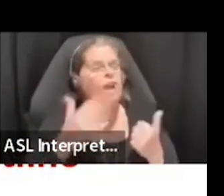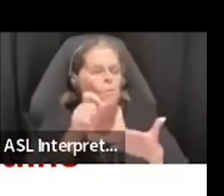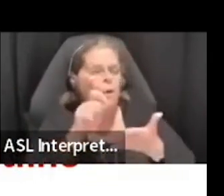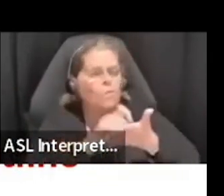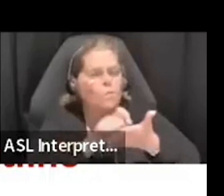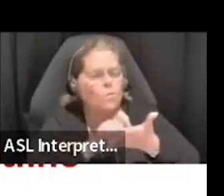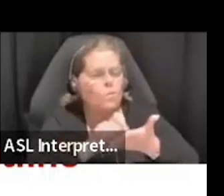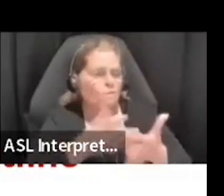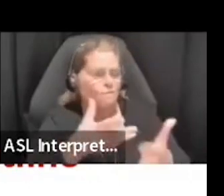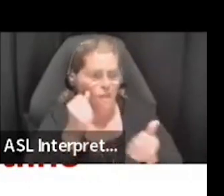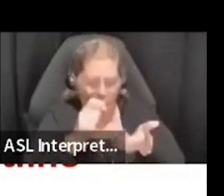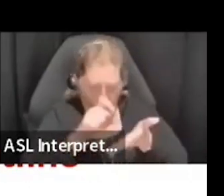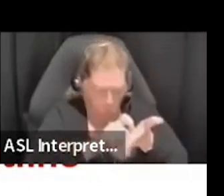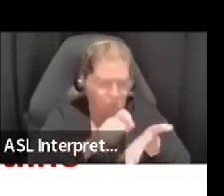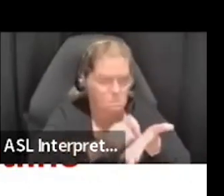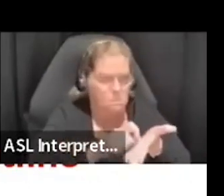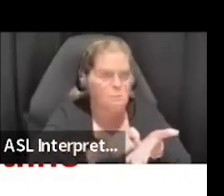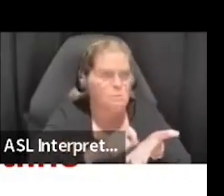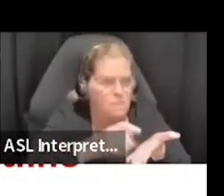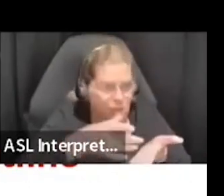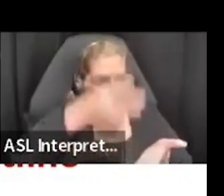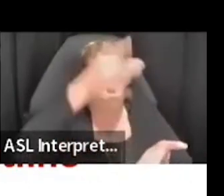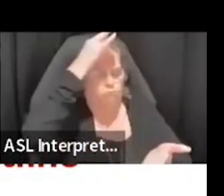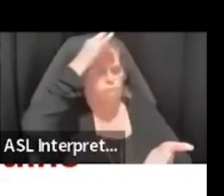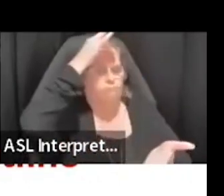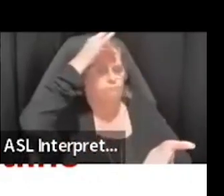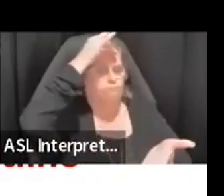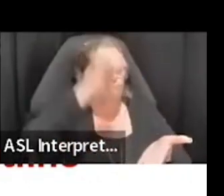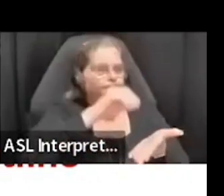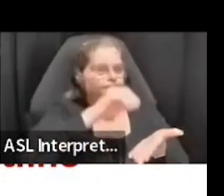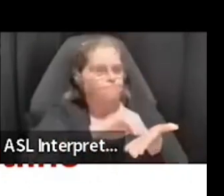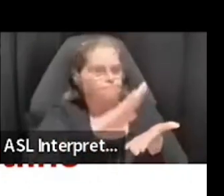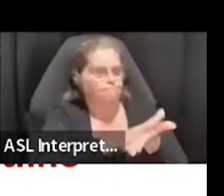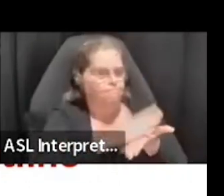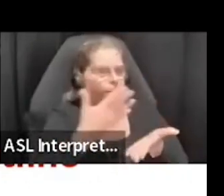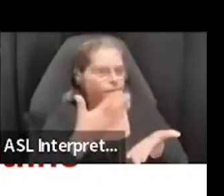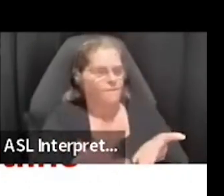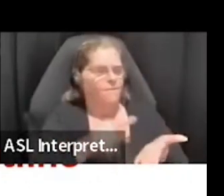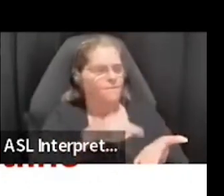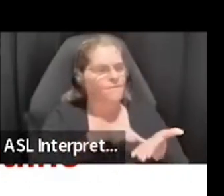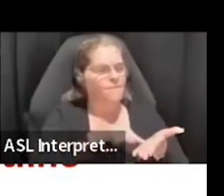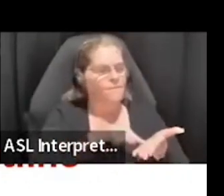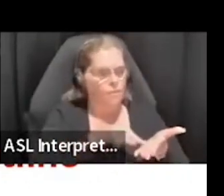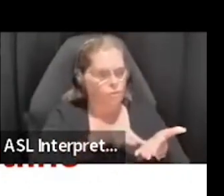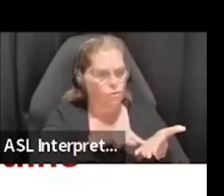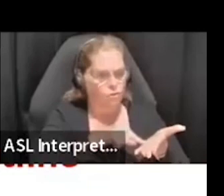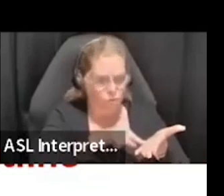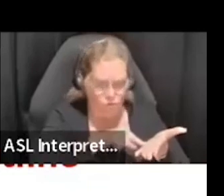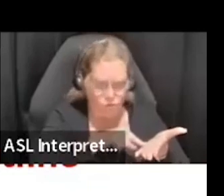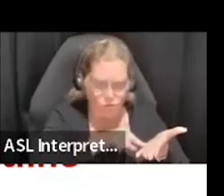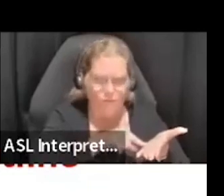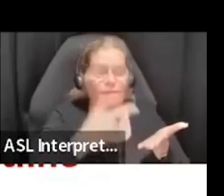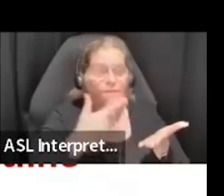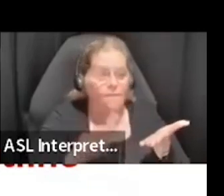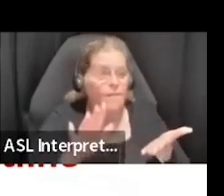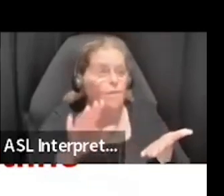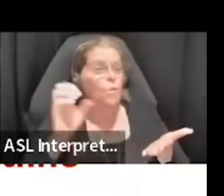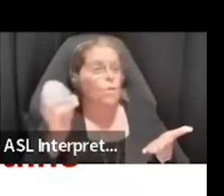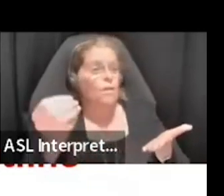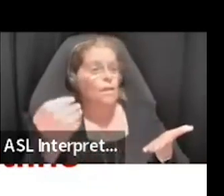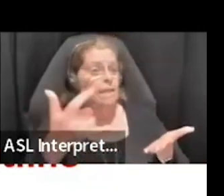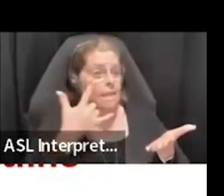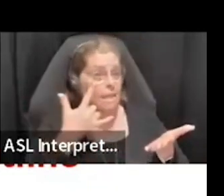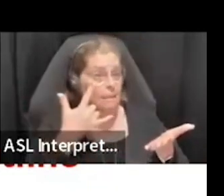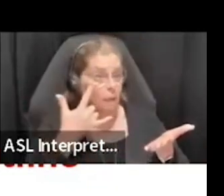so that you have some takeaways in your brain that you've put down on a piece of paper. And then you will get in your email box a link to the